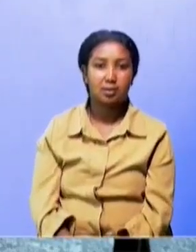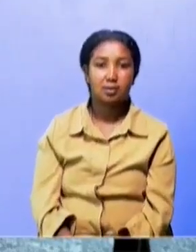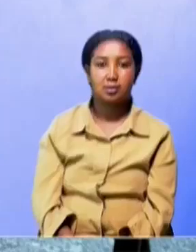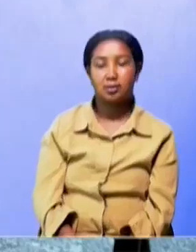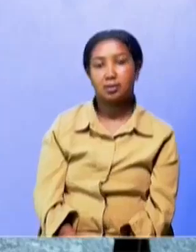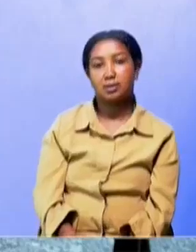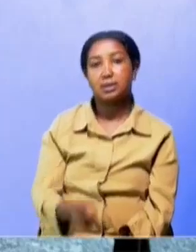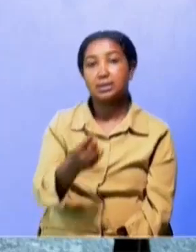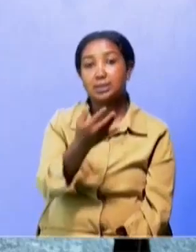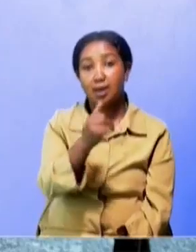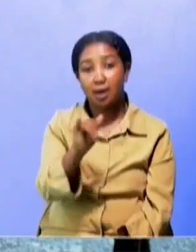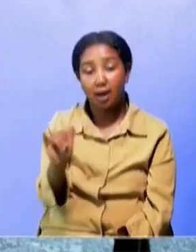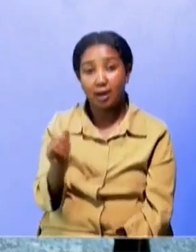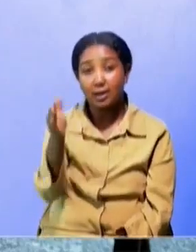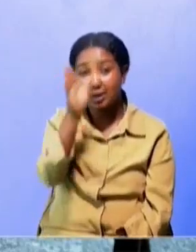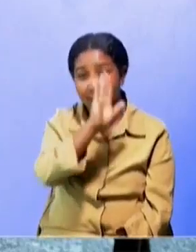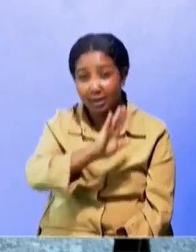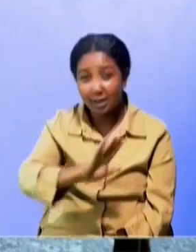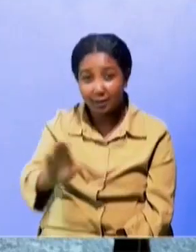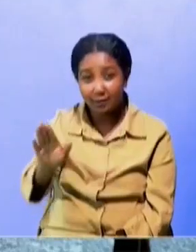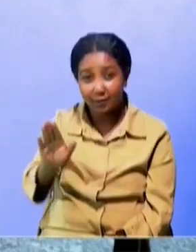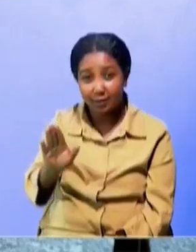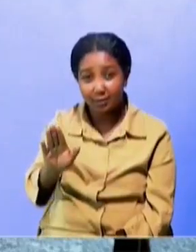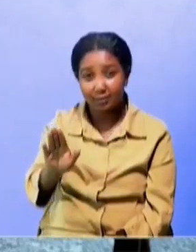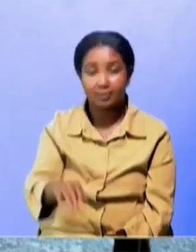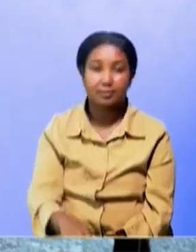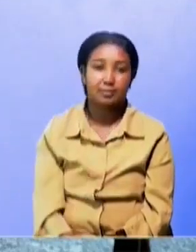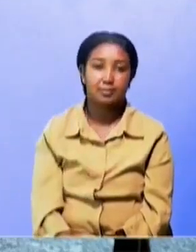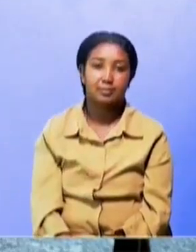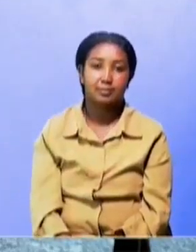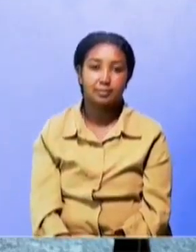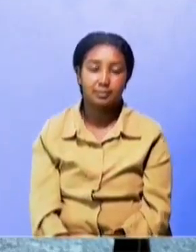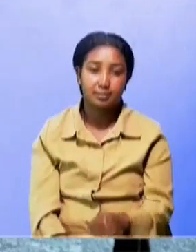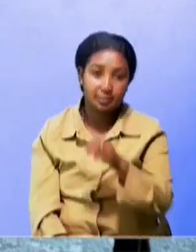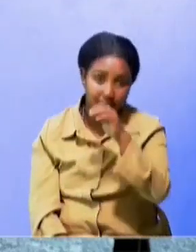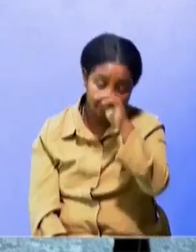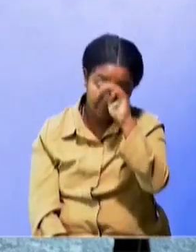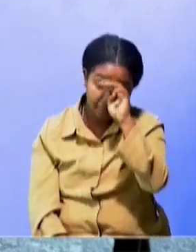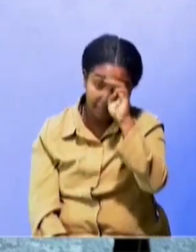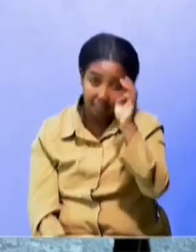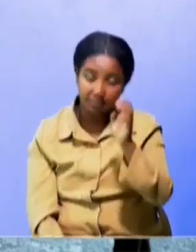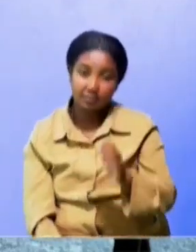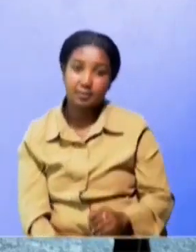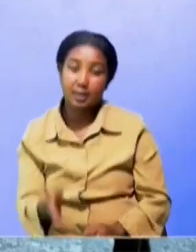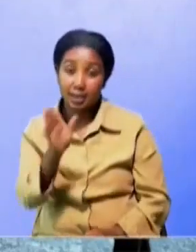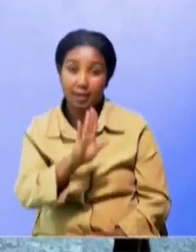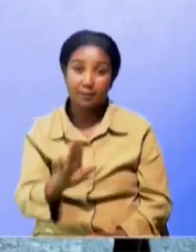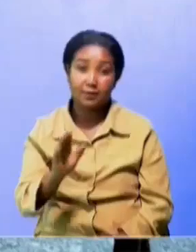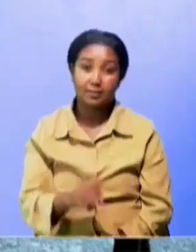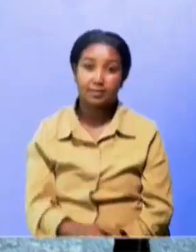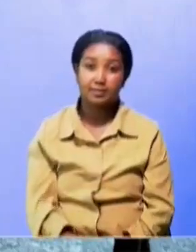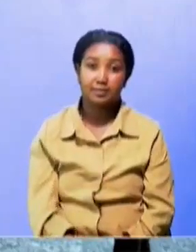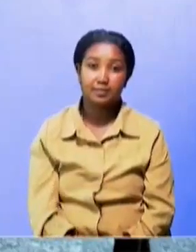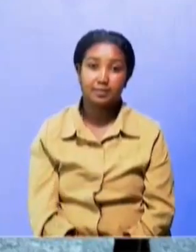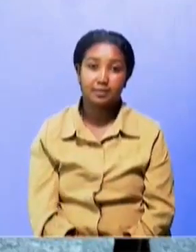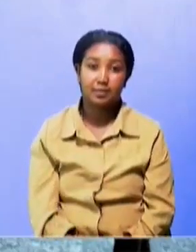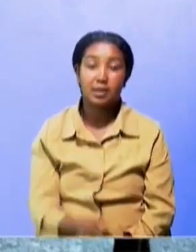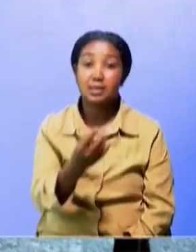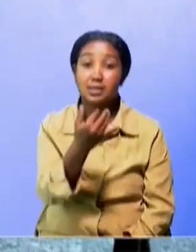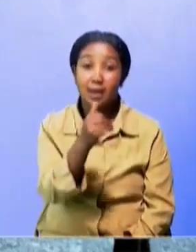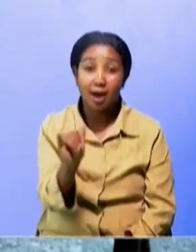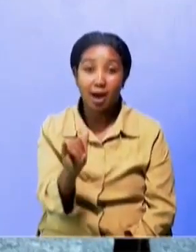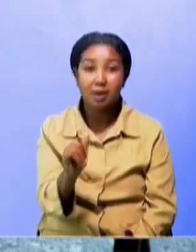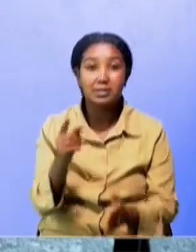reading. They are never read, or it's possible that, except never. Don't see that never here now, right? They